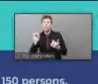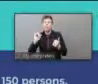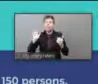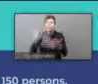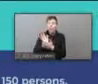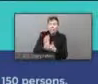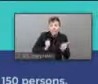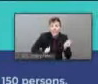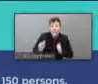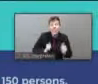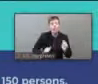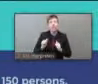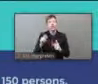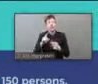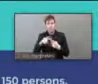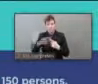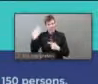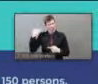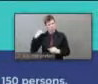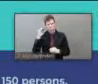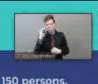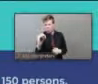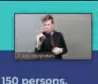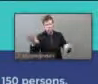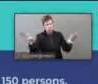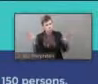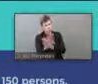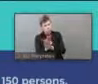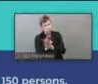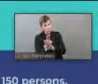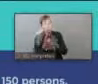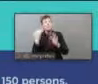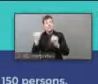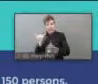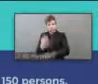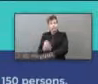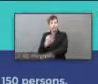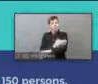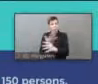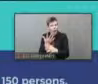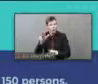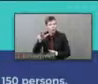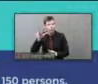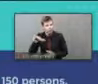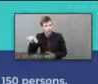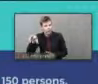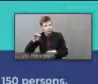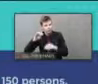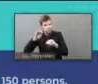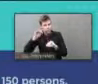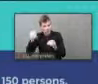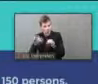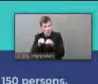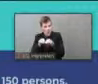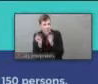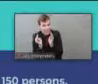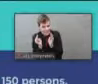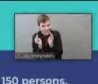33% of maximum capacity. Notice that we're really building that quickly because we're doing so well.